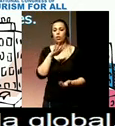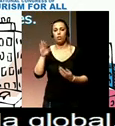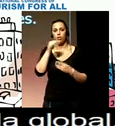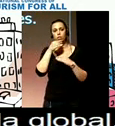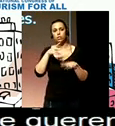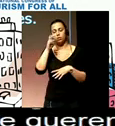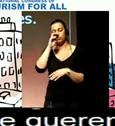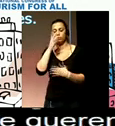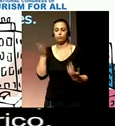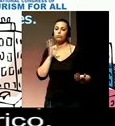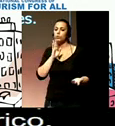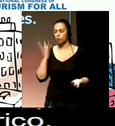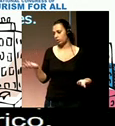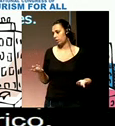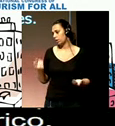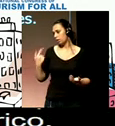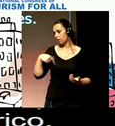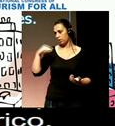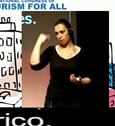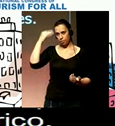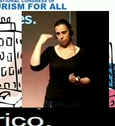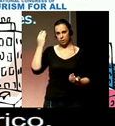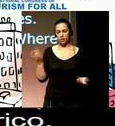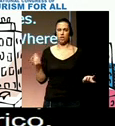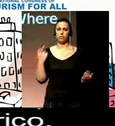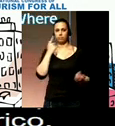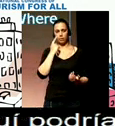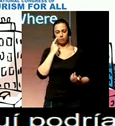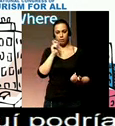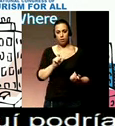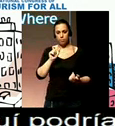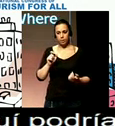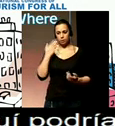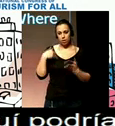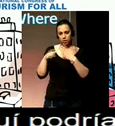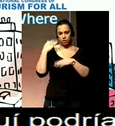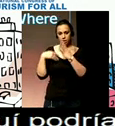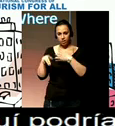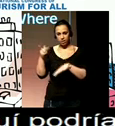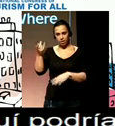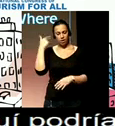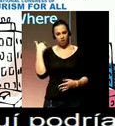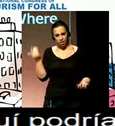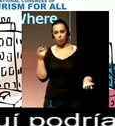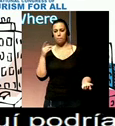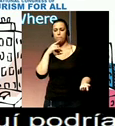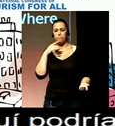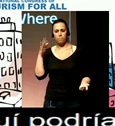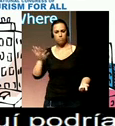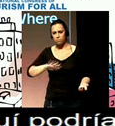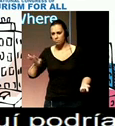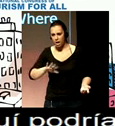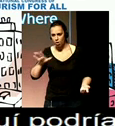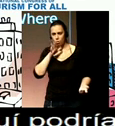it is located. Here we could think, in the past times,